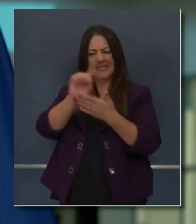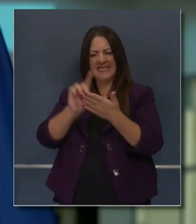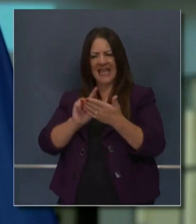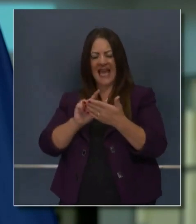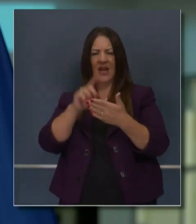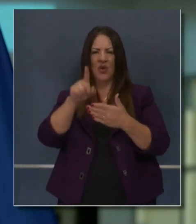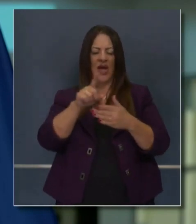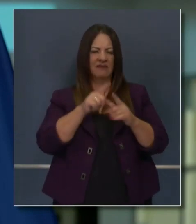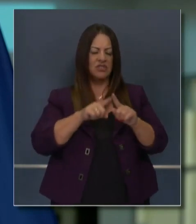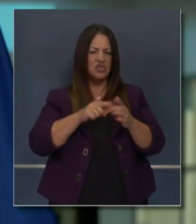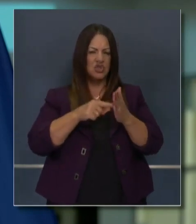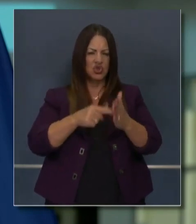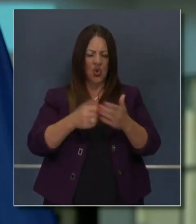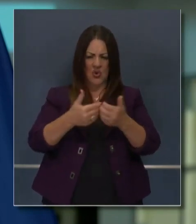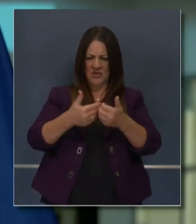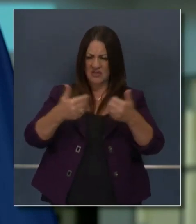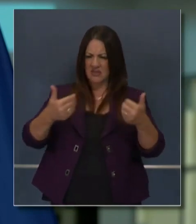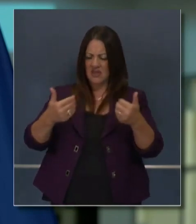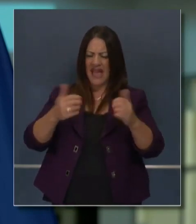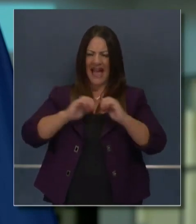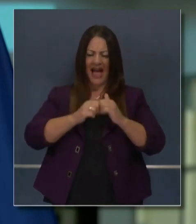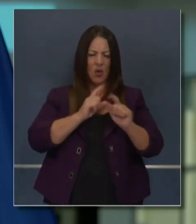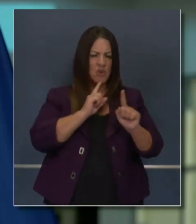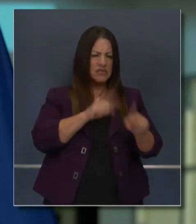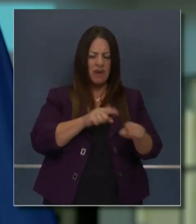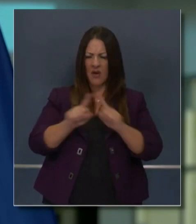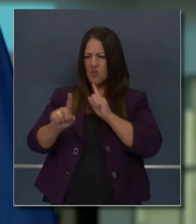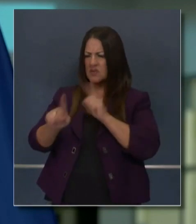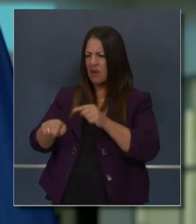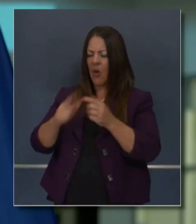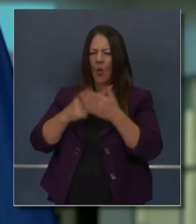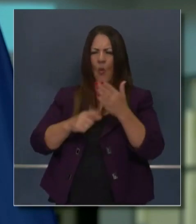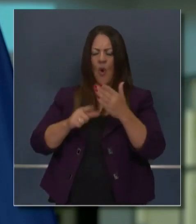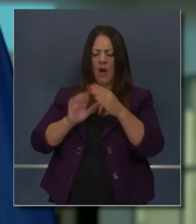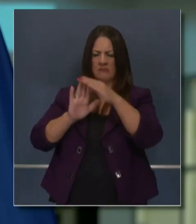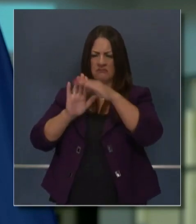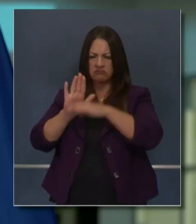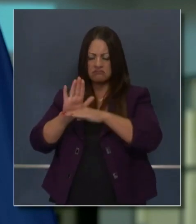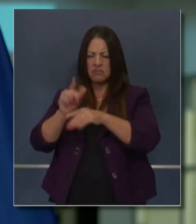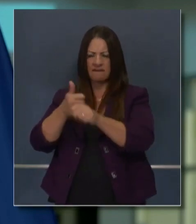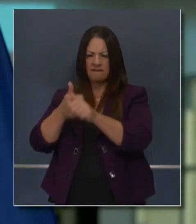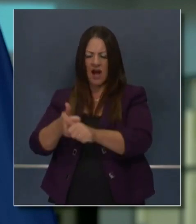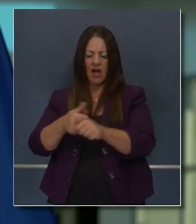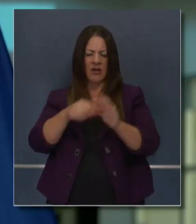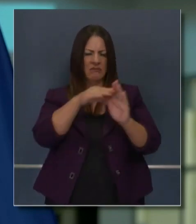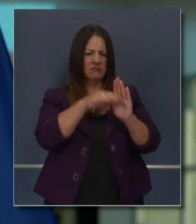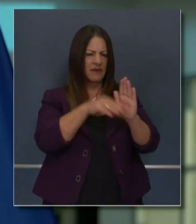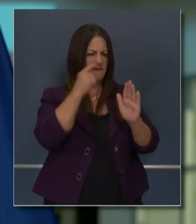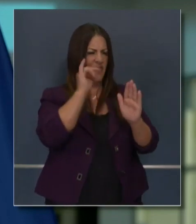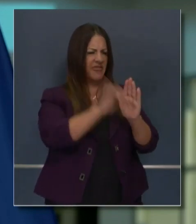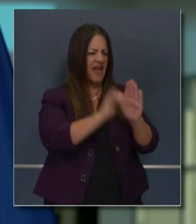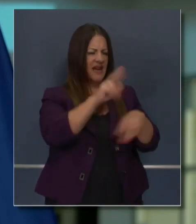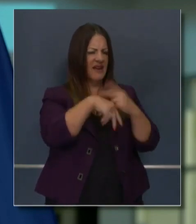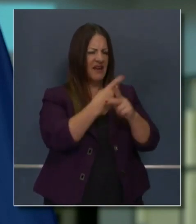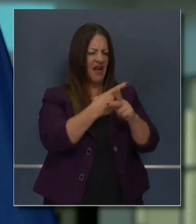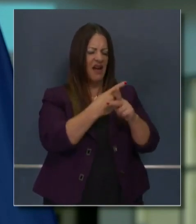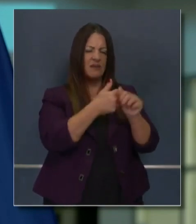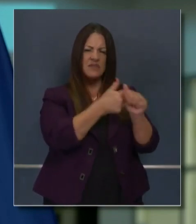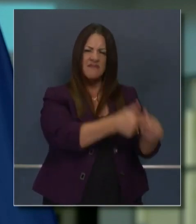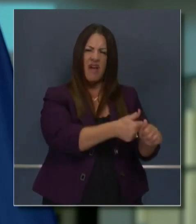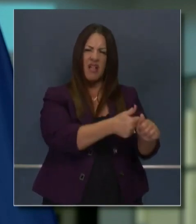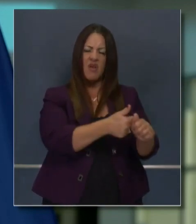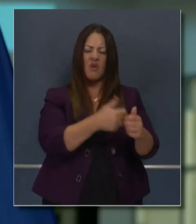to organize not only your response but your guidelines in a way that addresses those unique